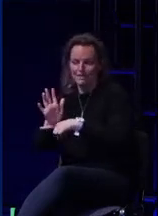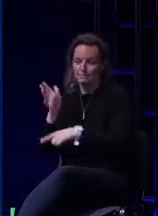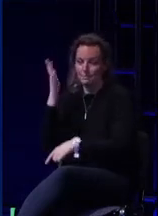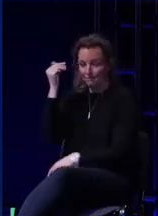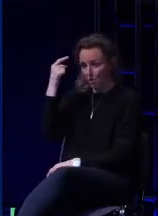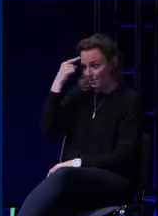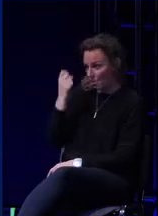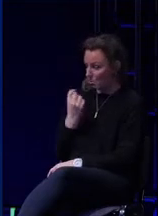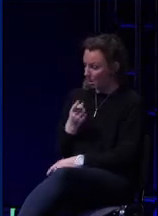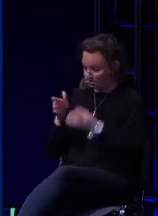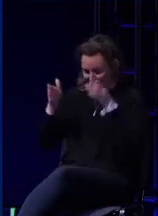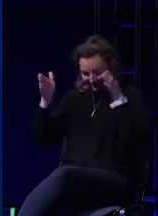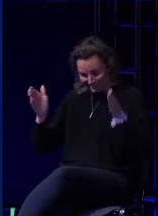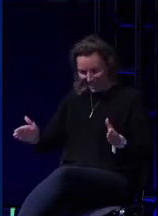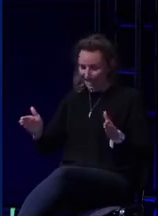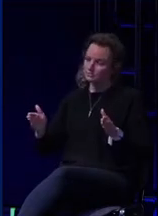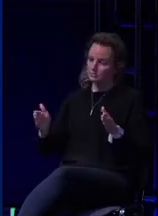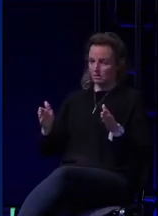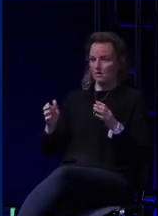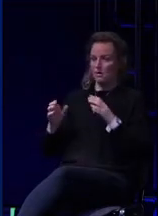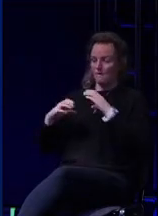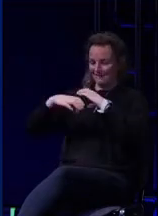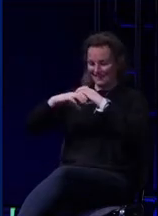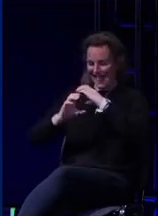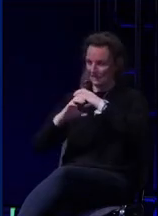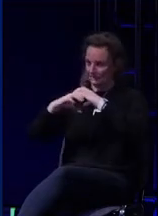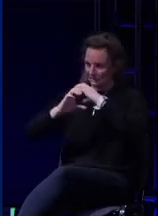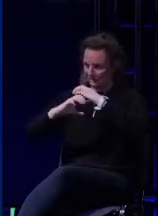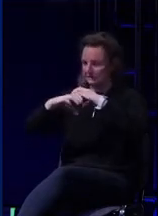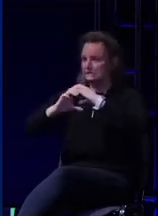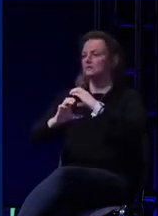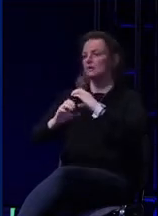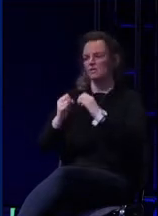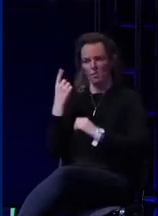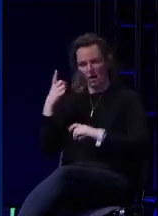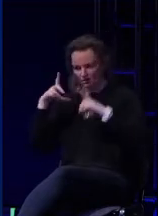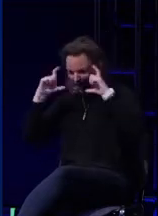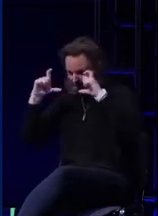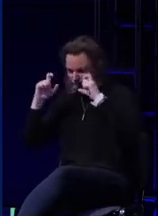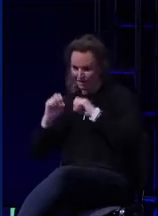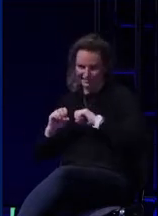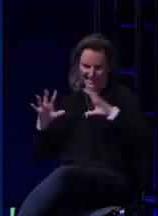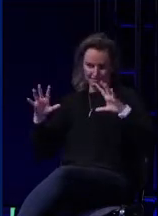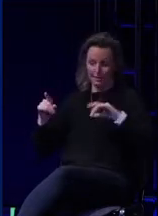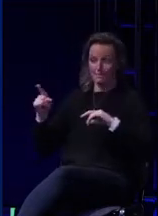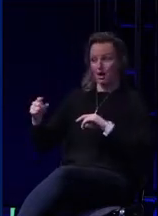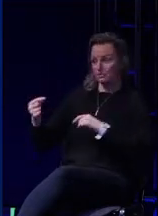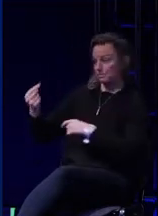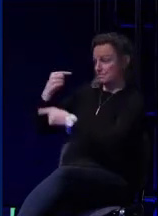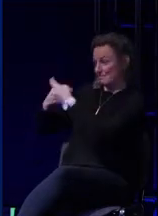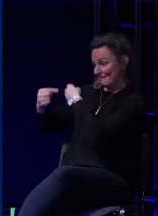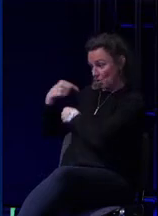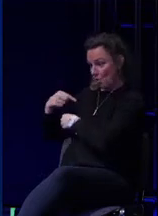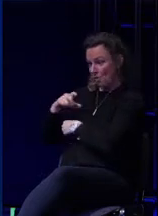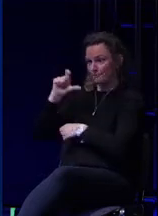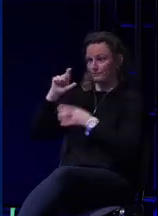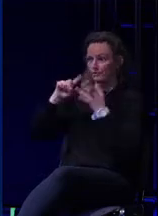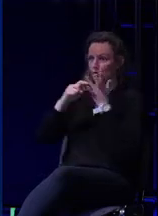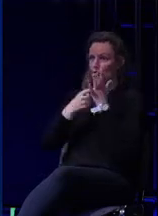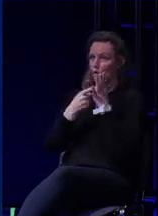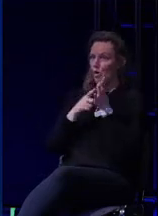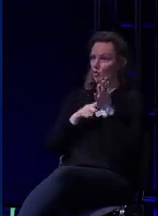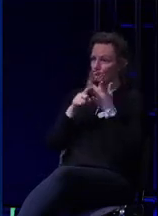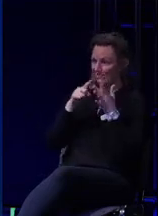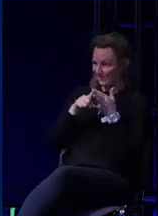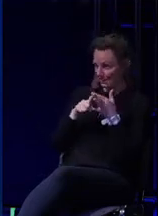set, it's one camera, it's one. But because Coralie, very early on, I could see, because we